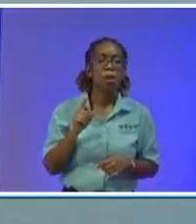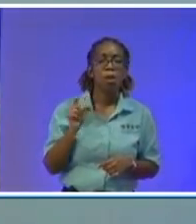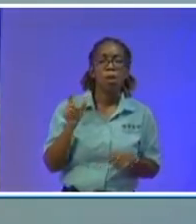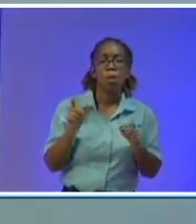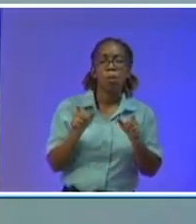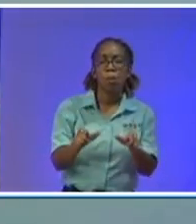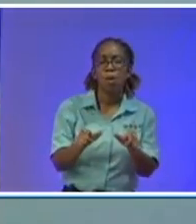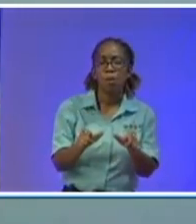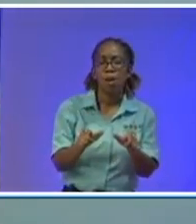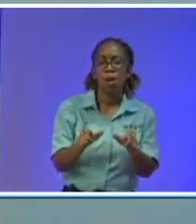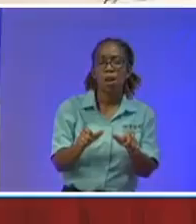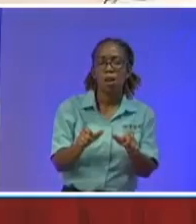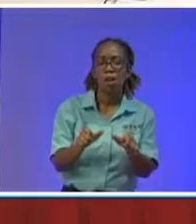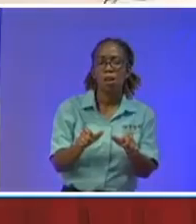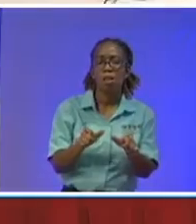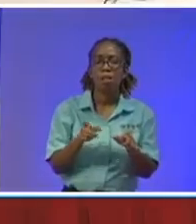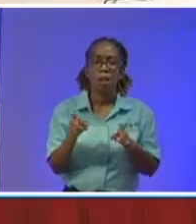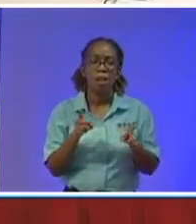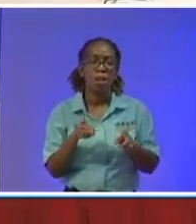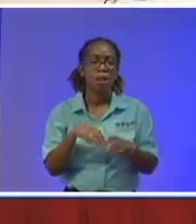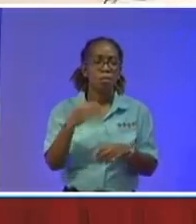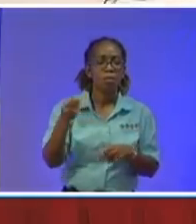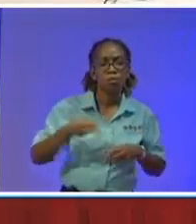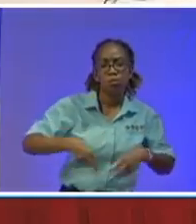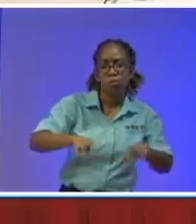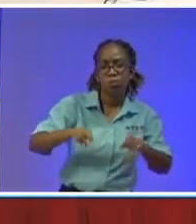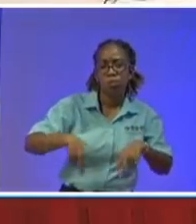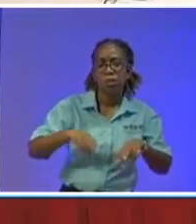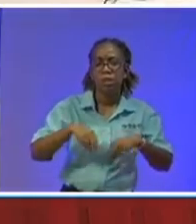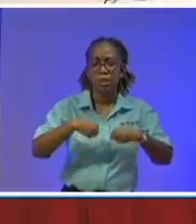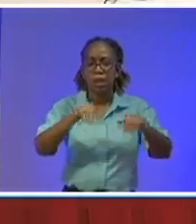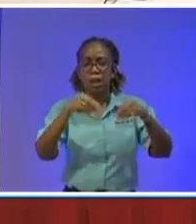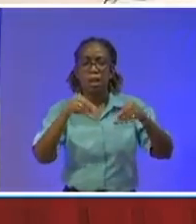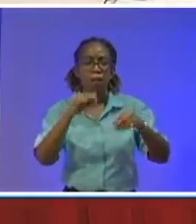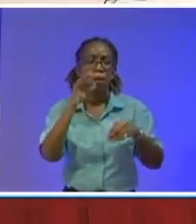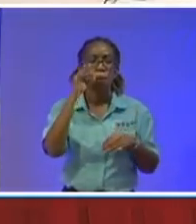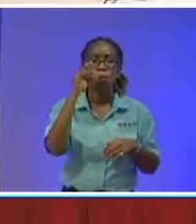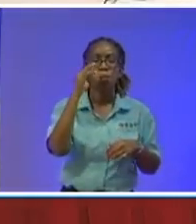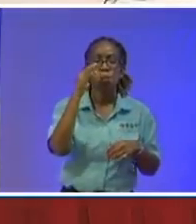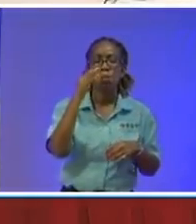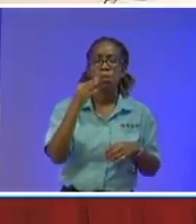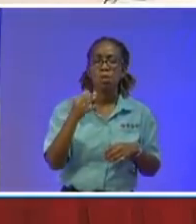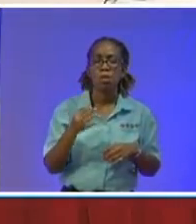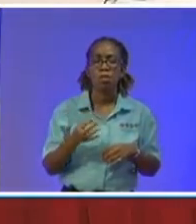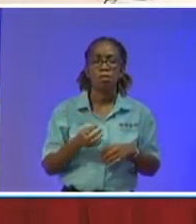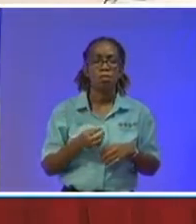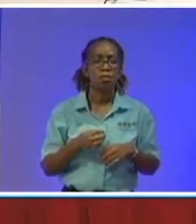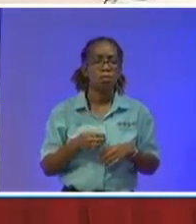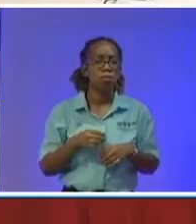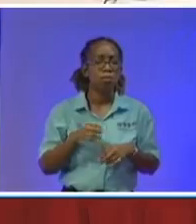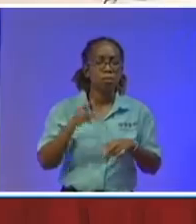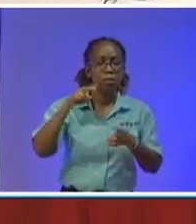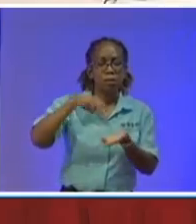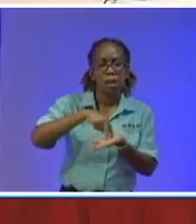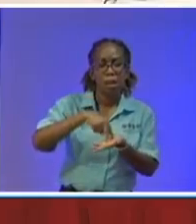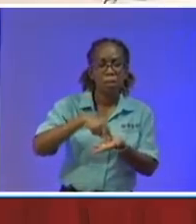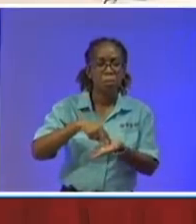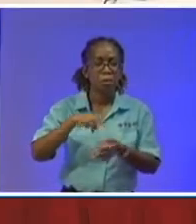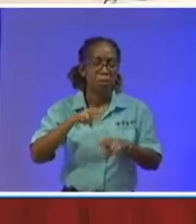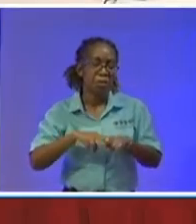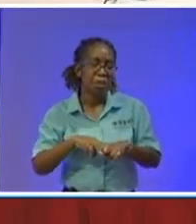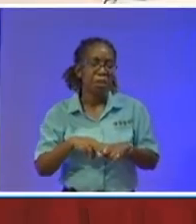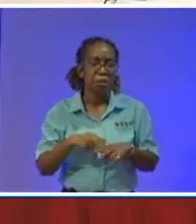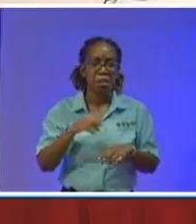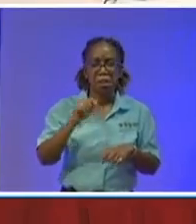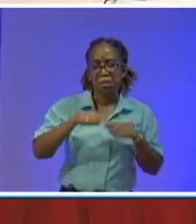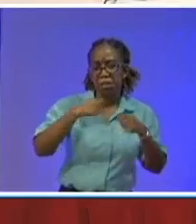now? Thanks. Food and drinks. Yes, roadside vendors. Yes. Okay, so let us have a little. I think